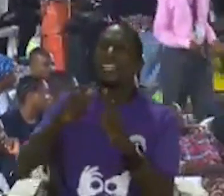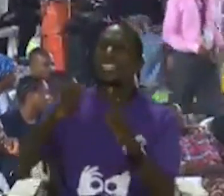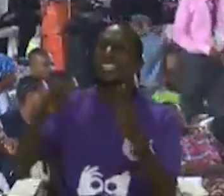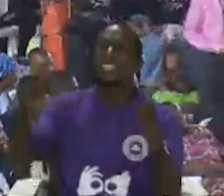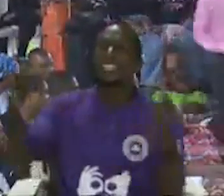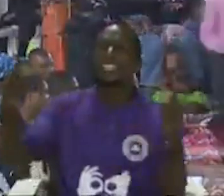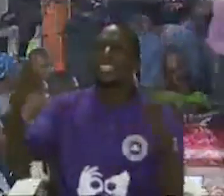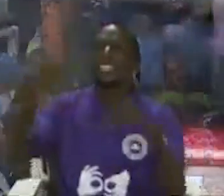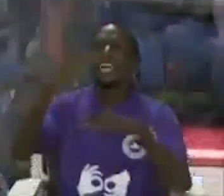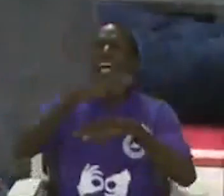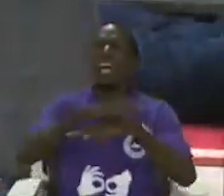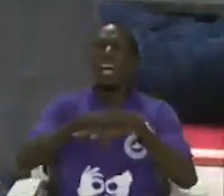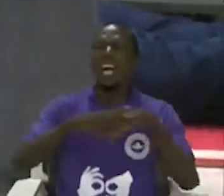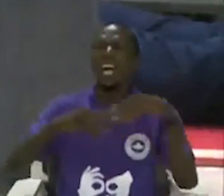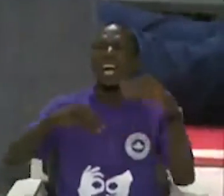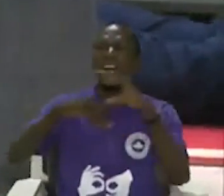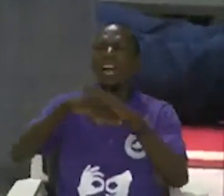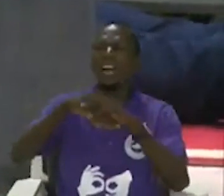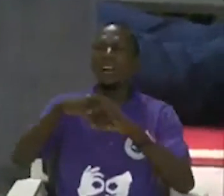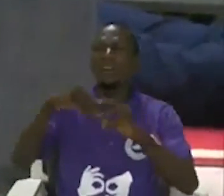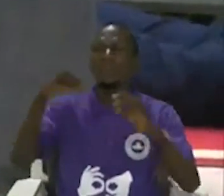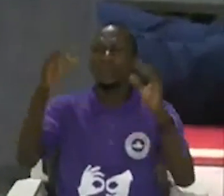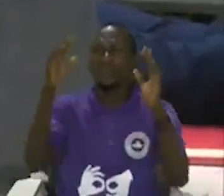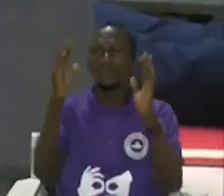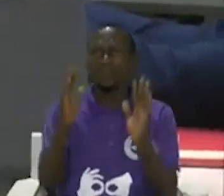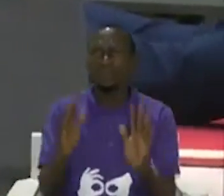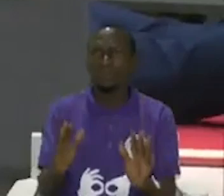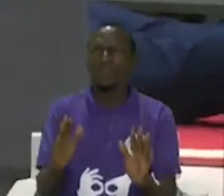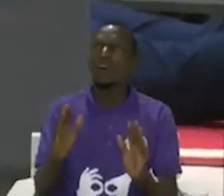Abani Daru